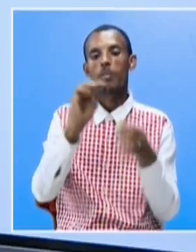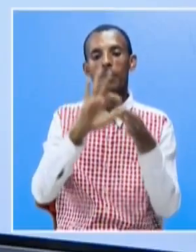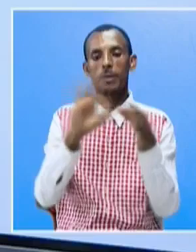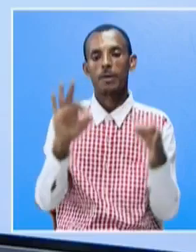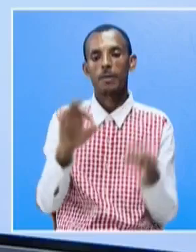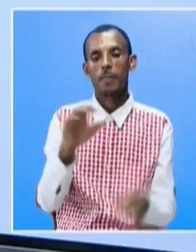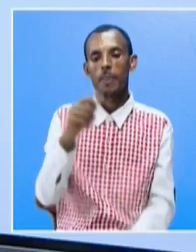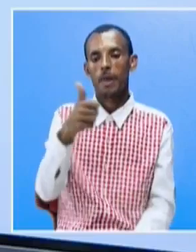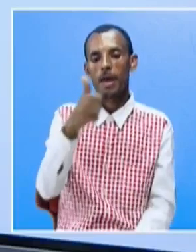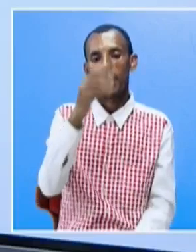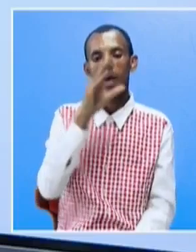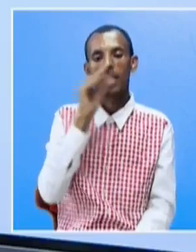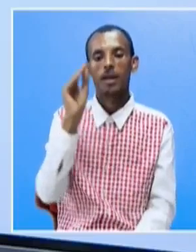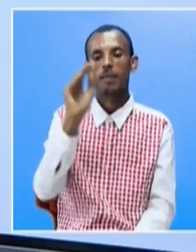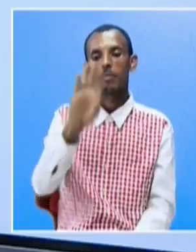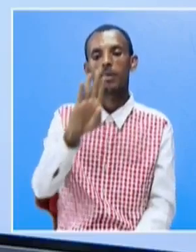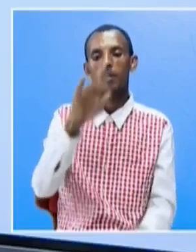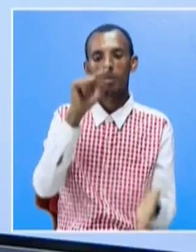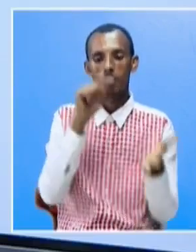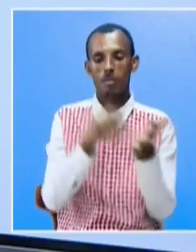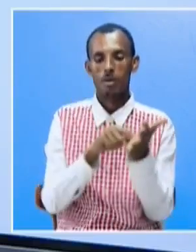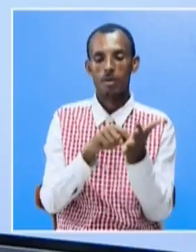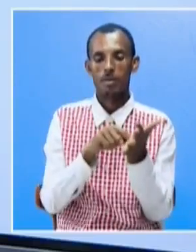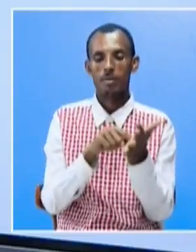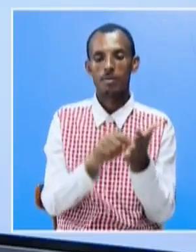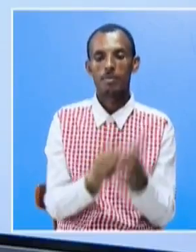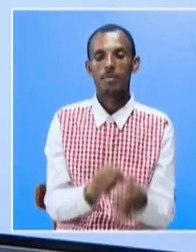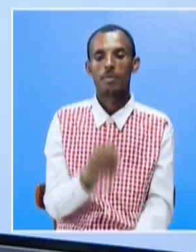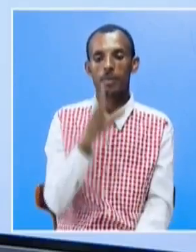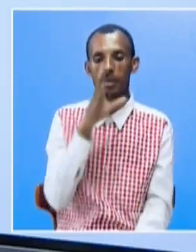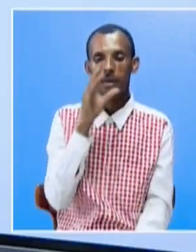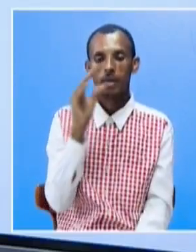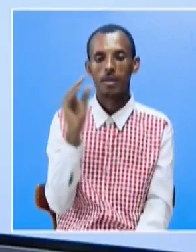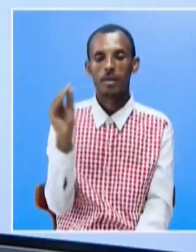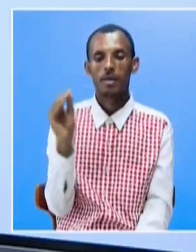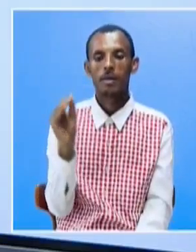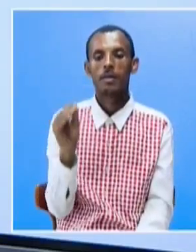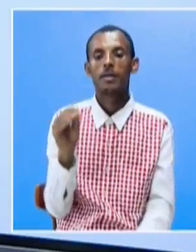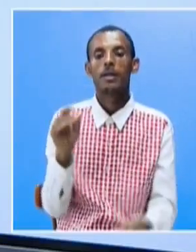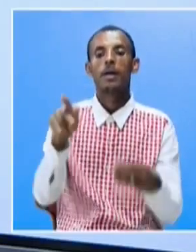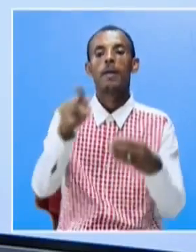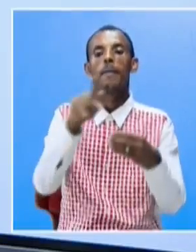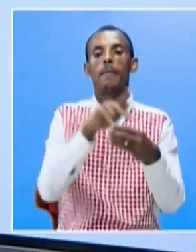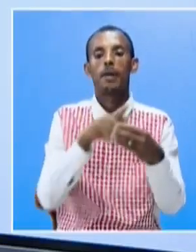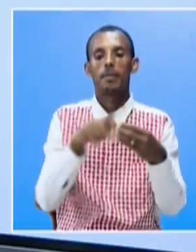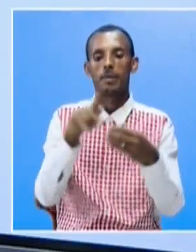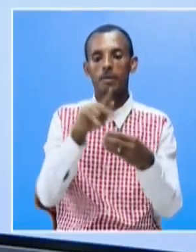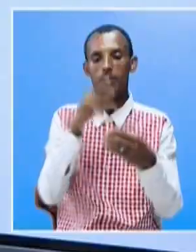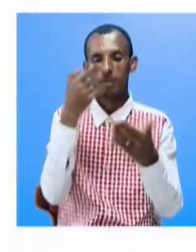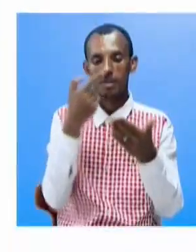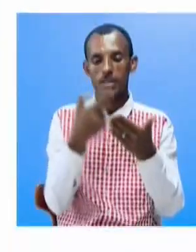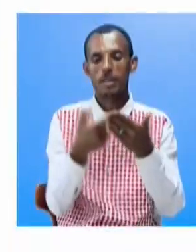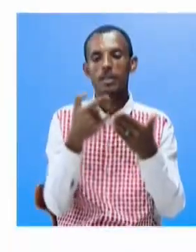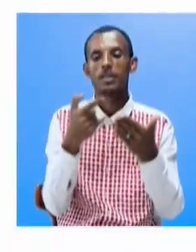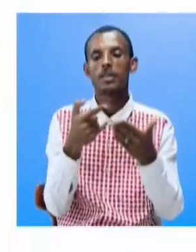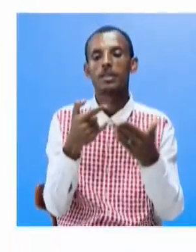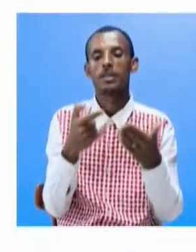A and this point to B. And the perimeter of this region,